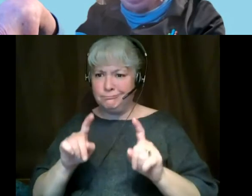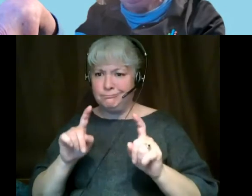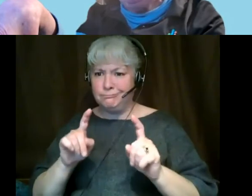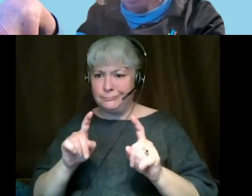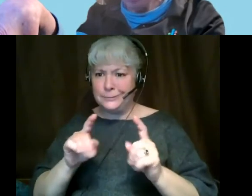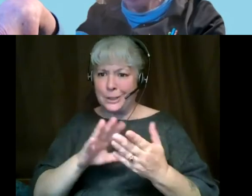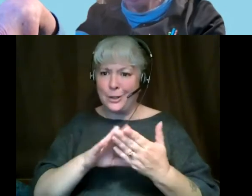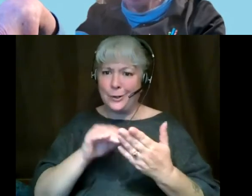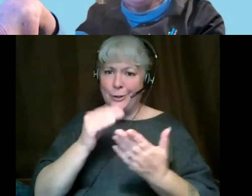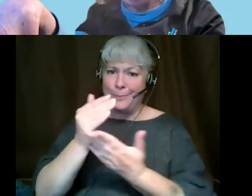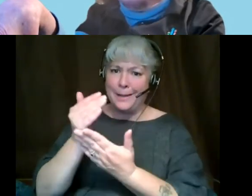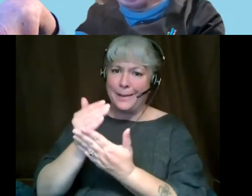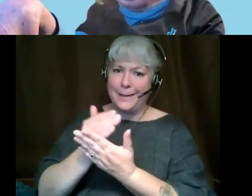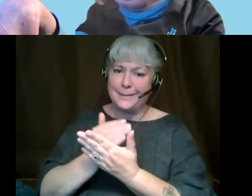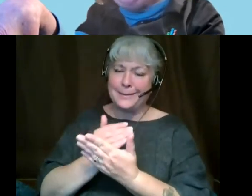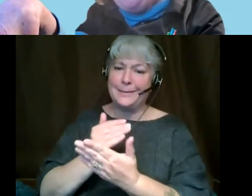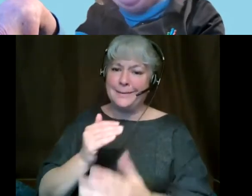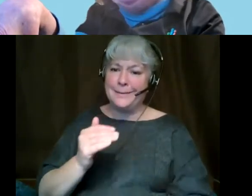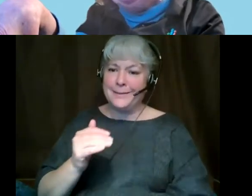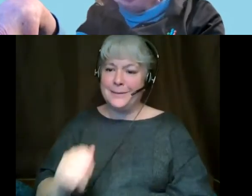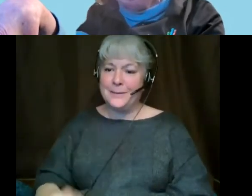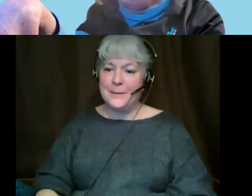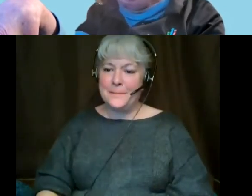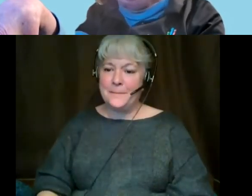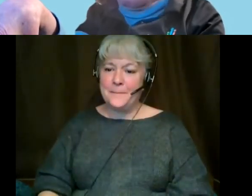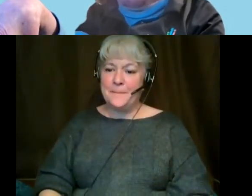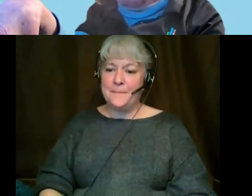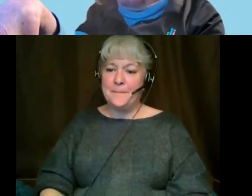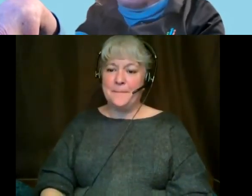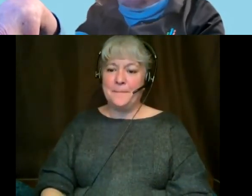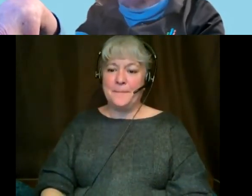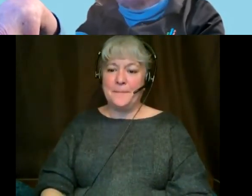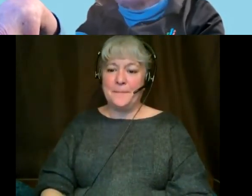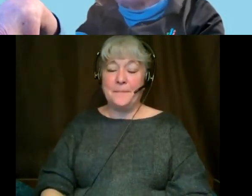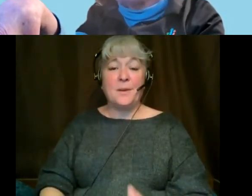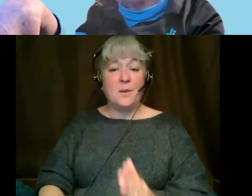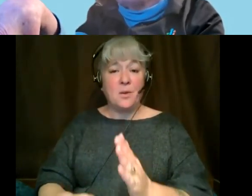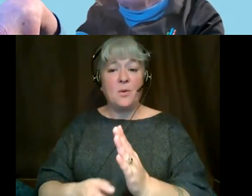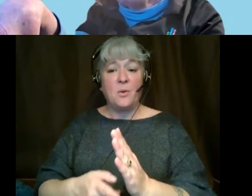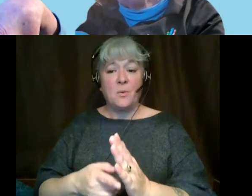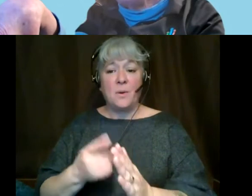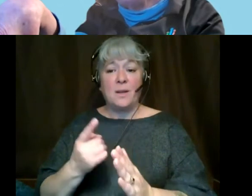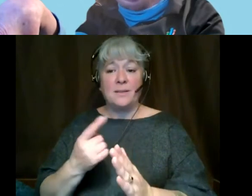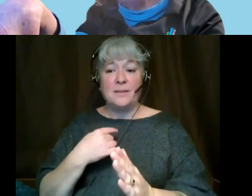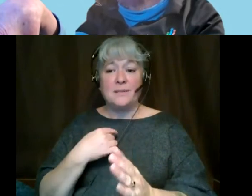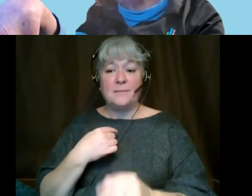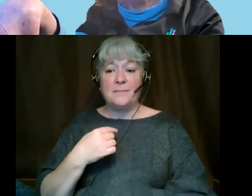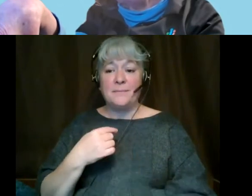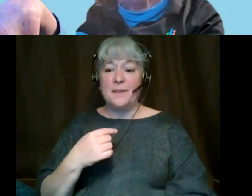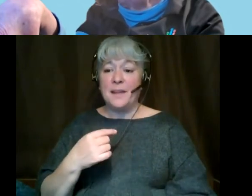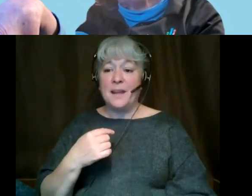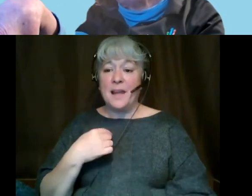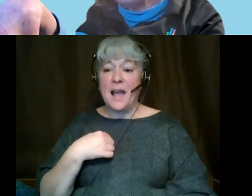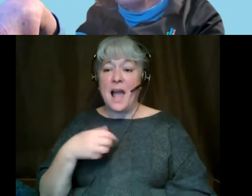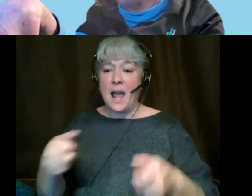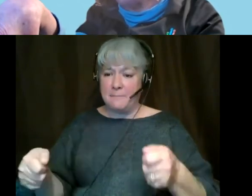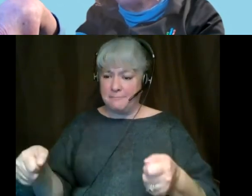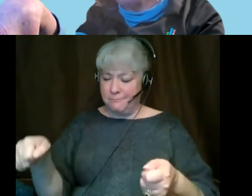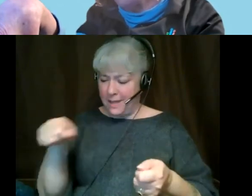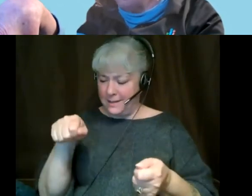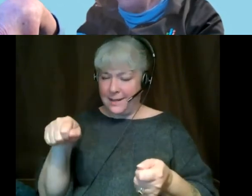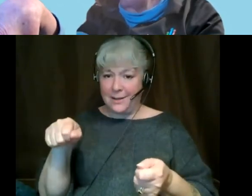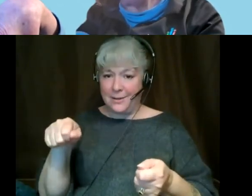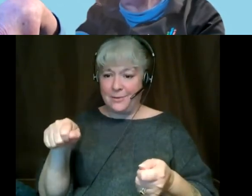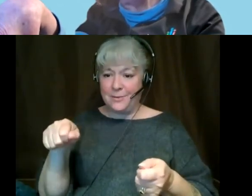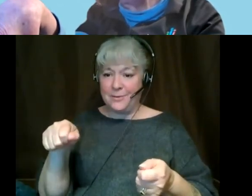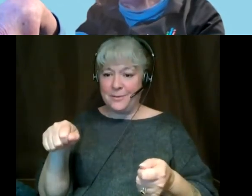pan, and I bent down one side of it so I could tip